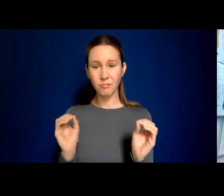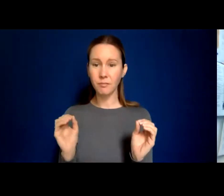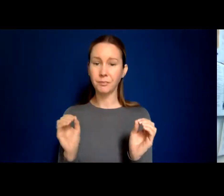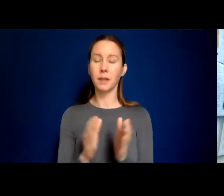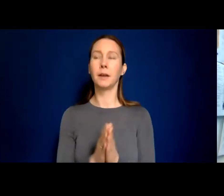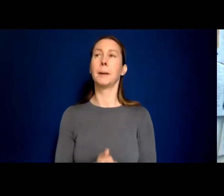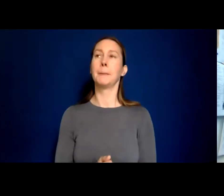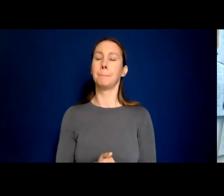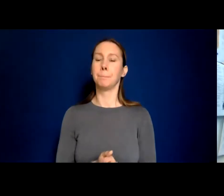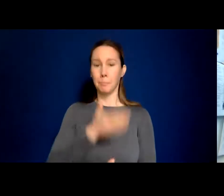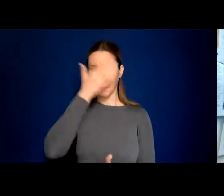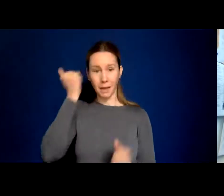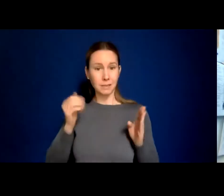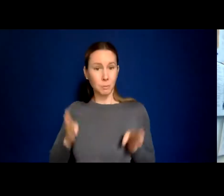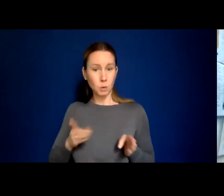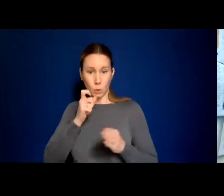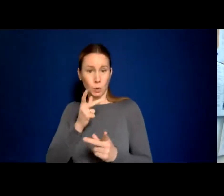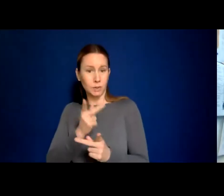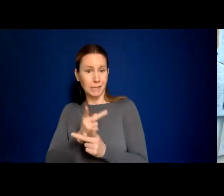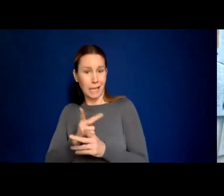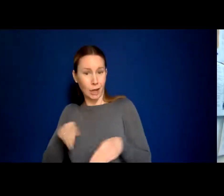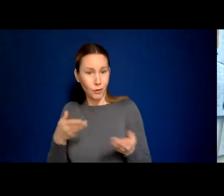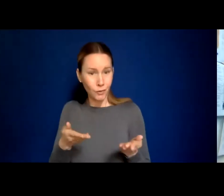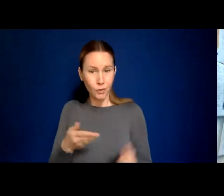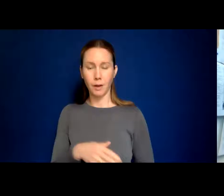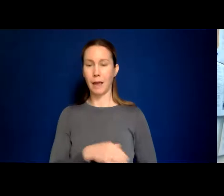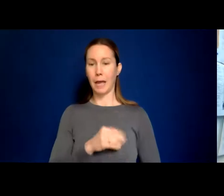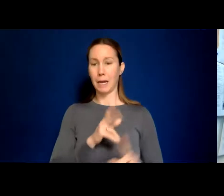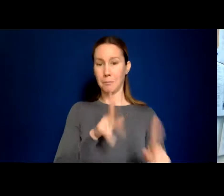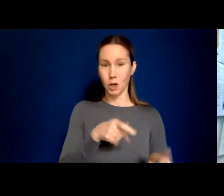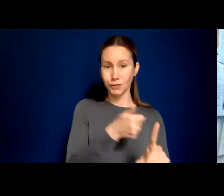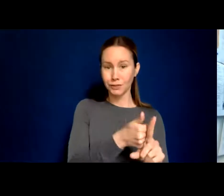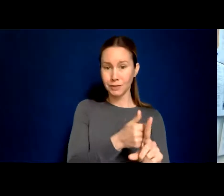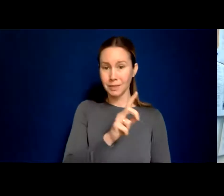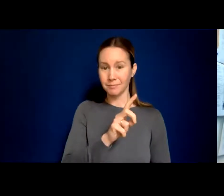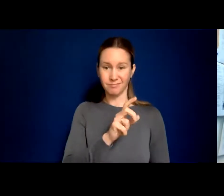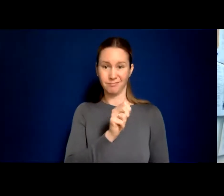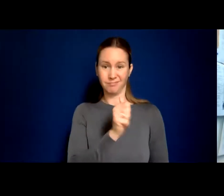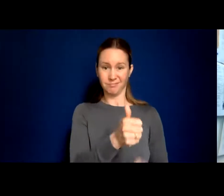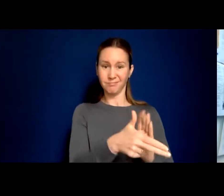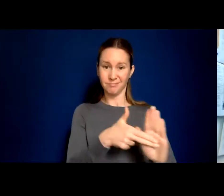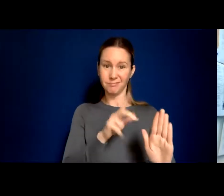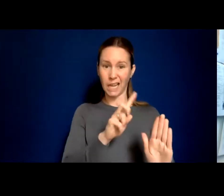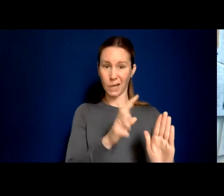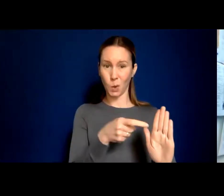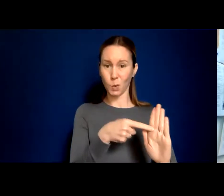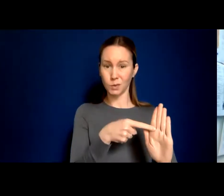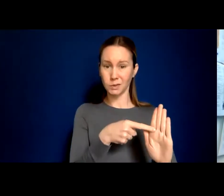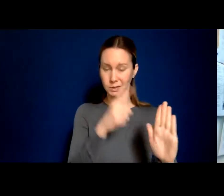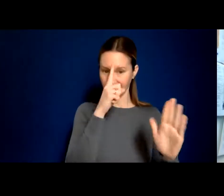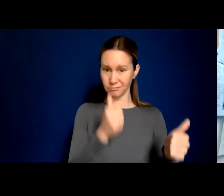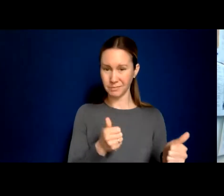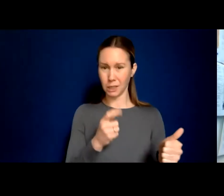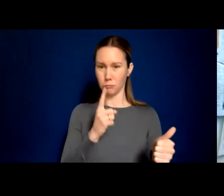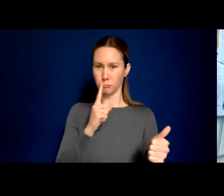because the caregiver and person with diagnosis relationship is so symbiotic, as they're changing,